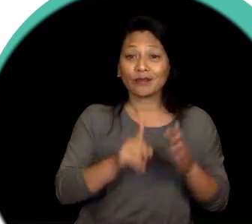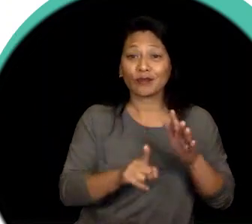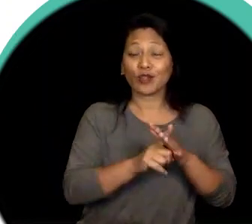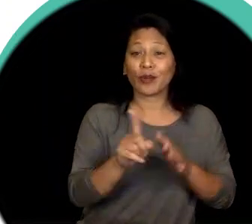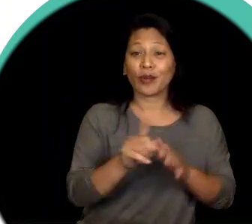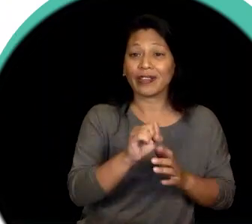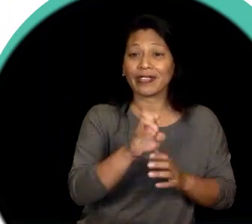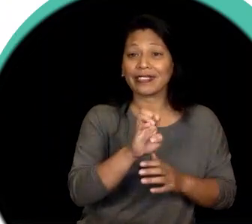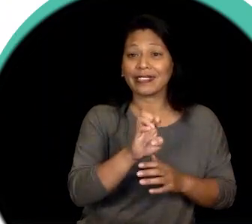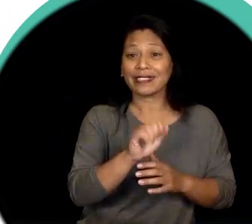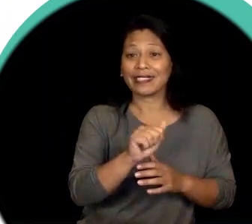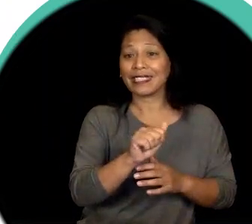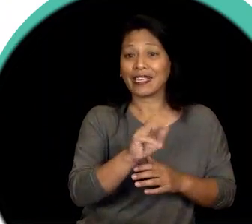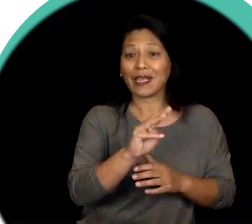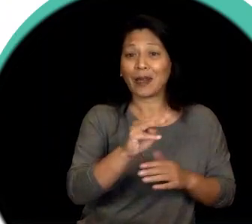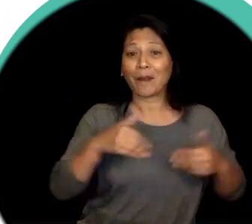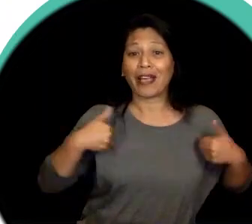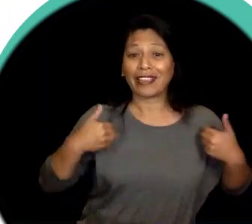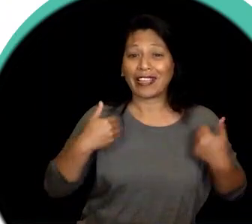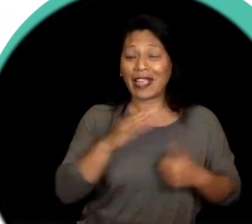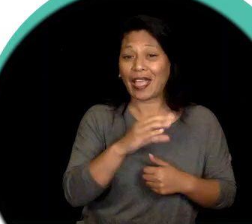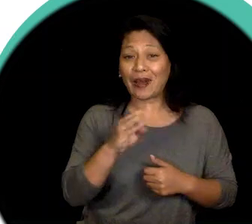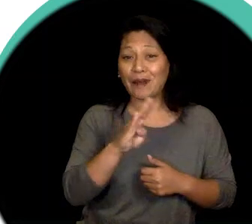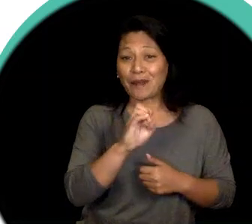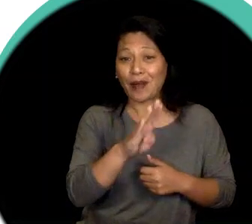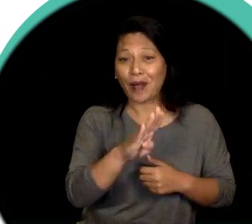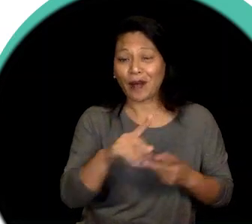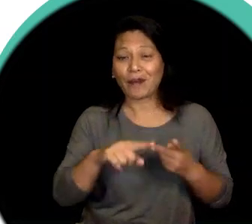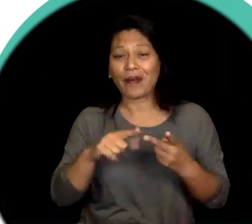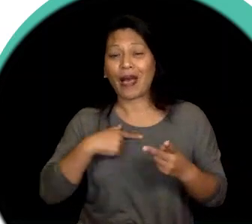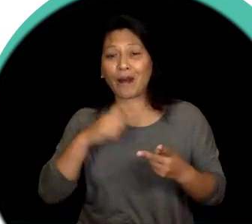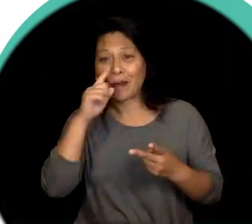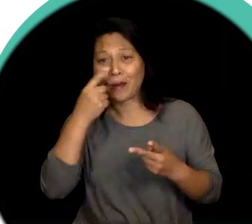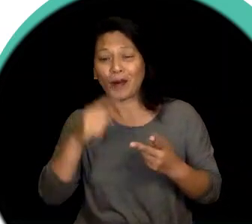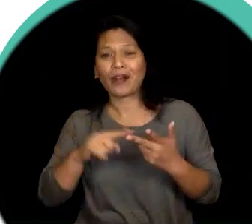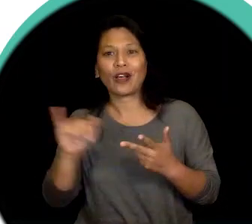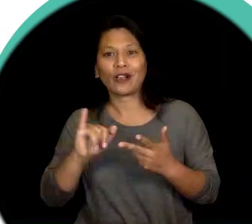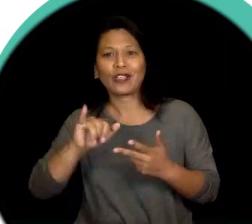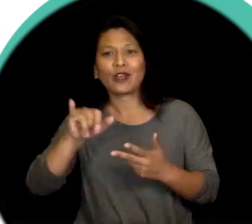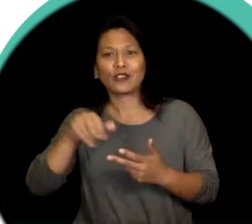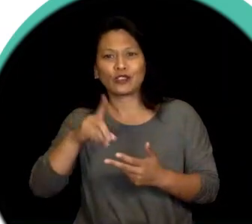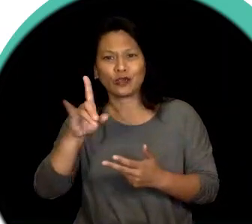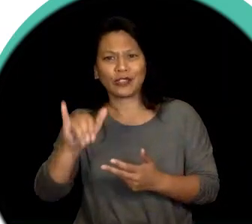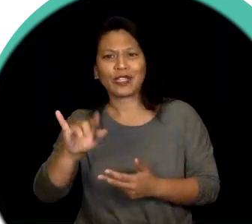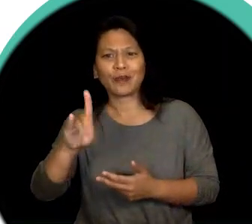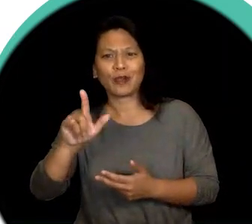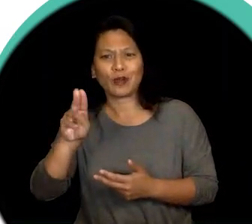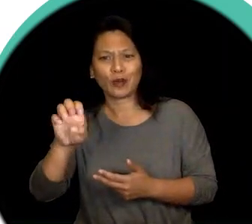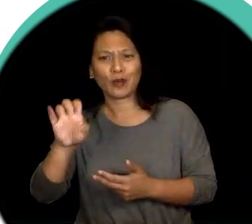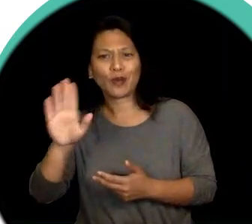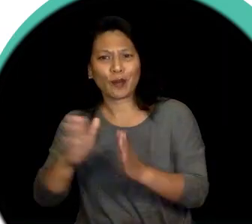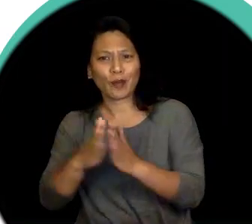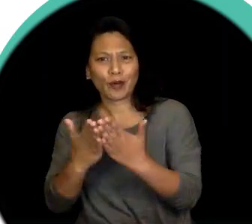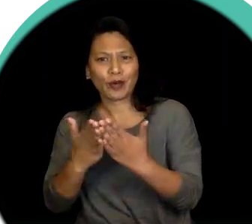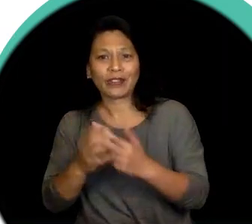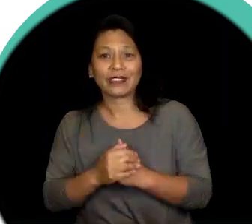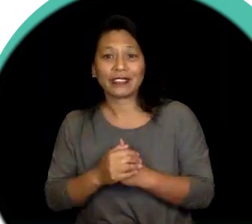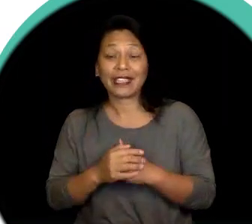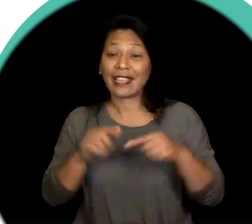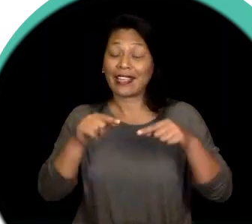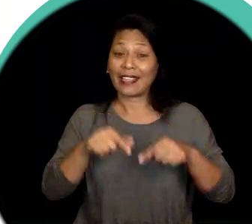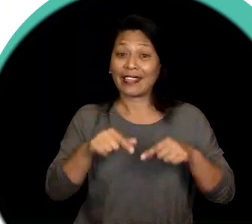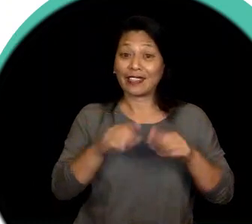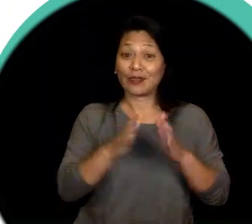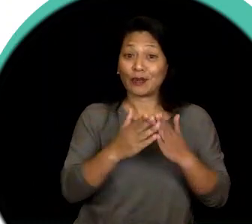Bored, and Naked, as well as 10 Judy Blume chapter books. In Gurple and Preen, Debbie shows us